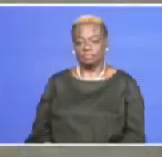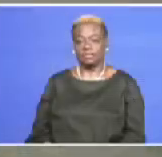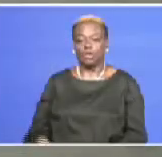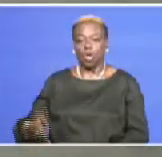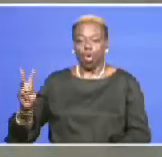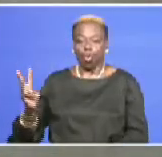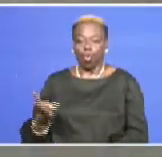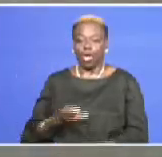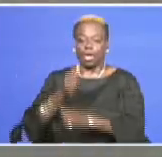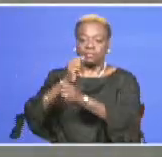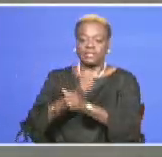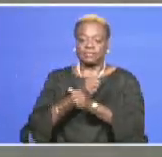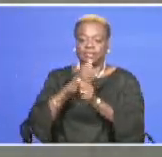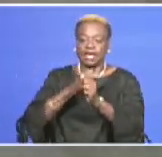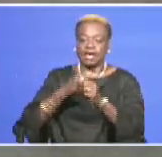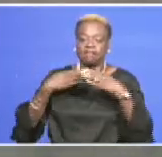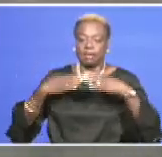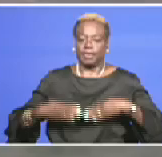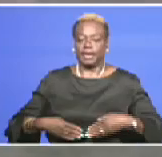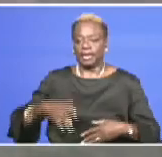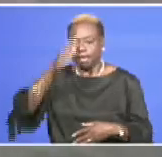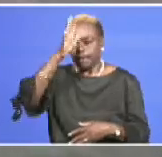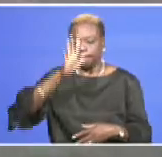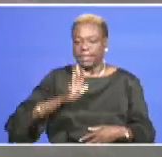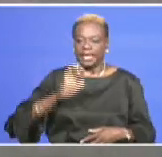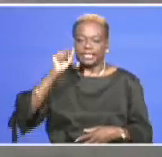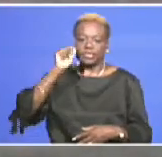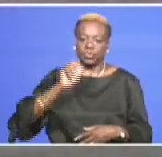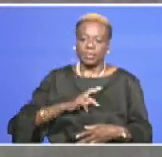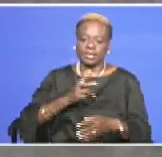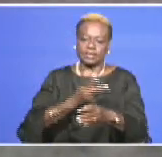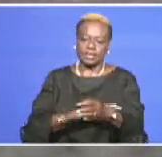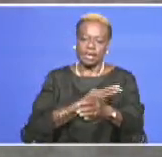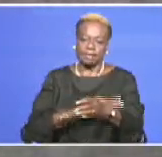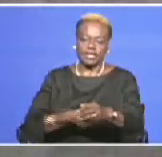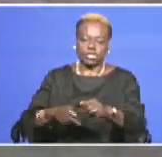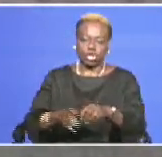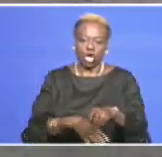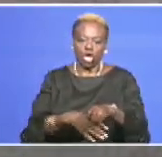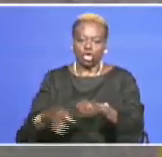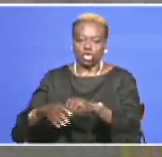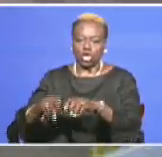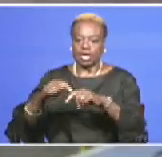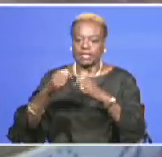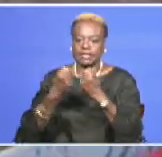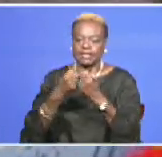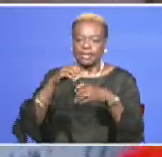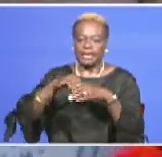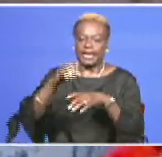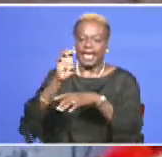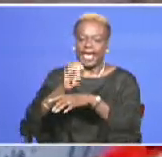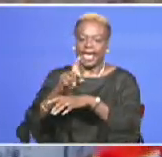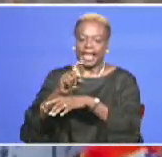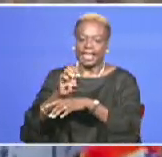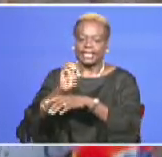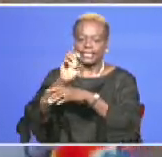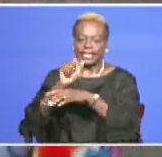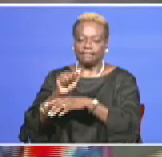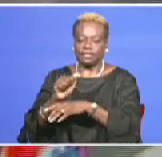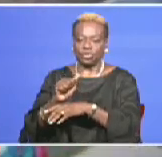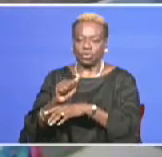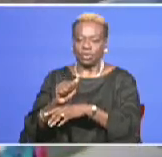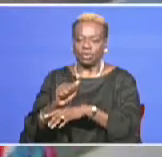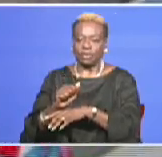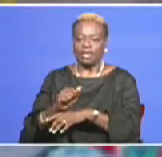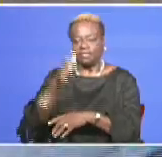Welcome to sports, everybody. Our men's and women's national beach soccer teams in El Salvador at the World Beach Games qualifier. The men taking on